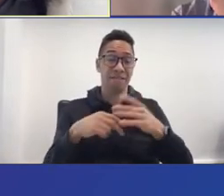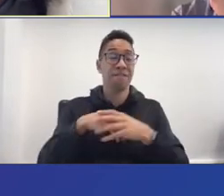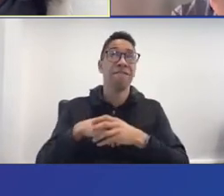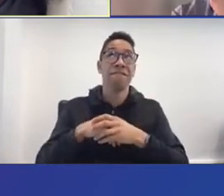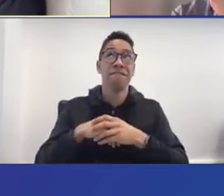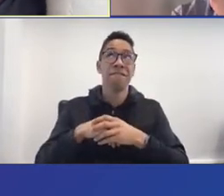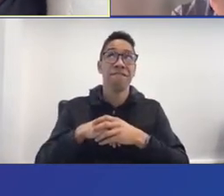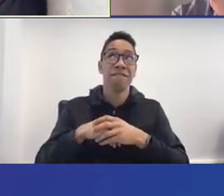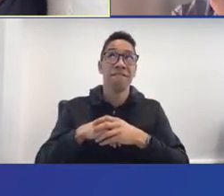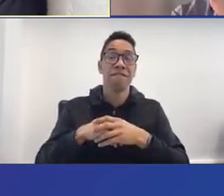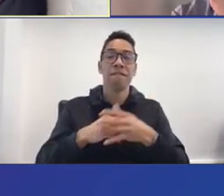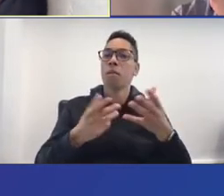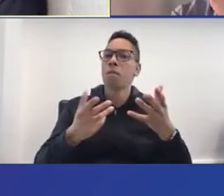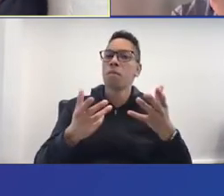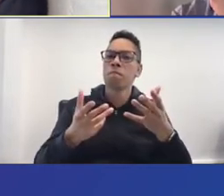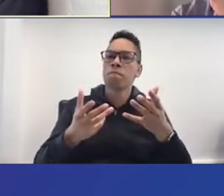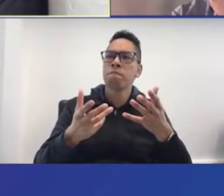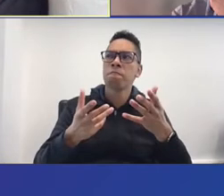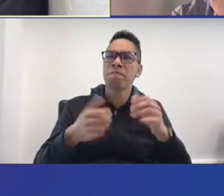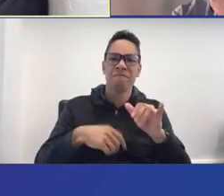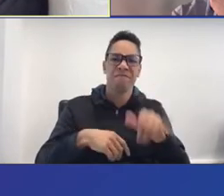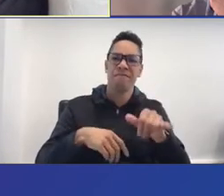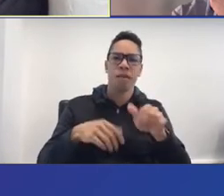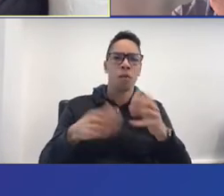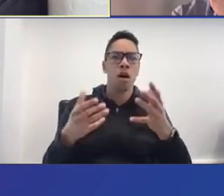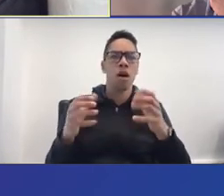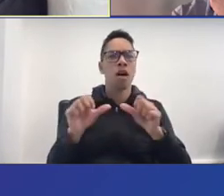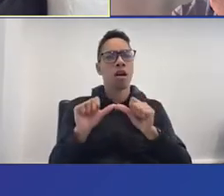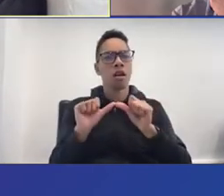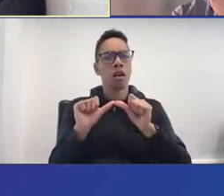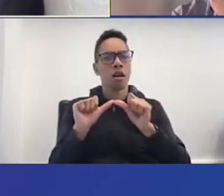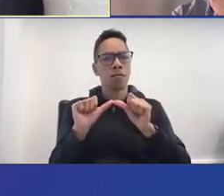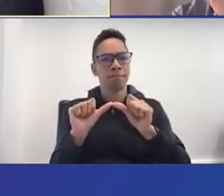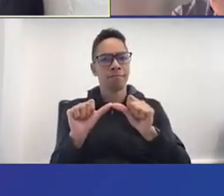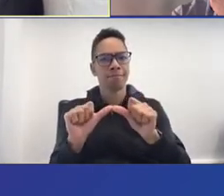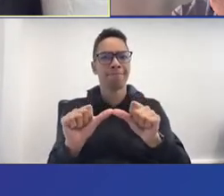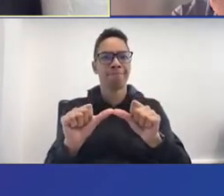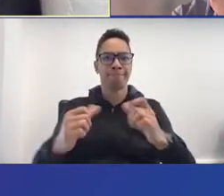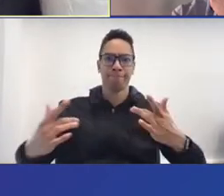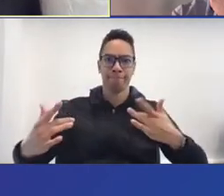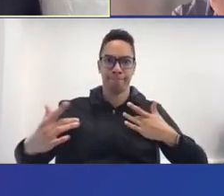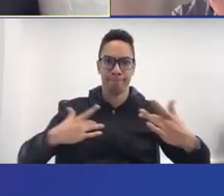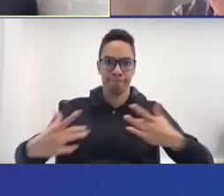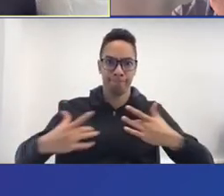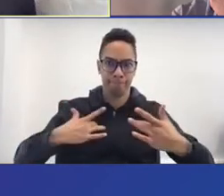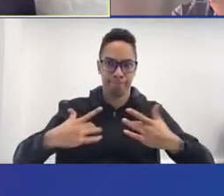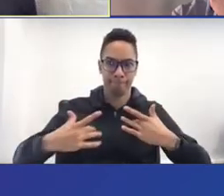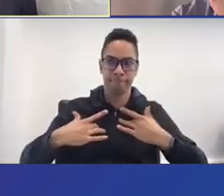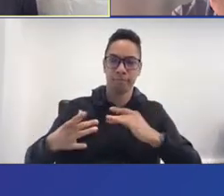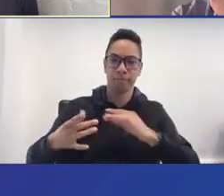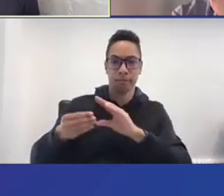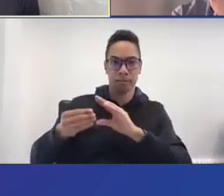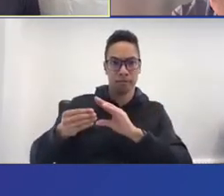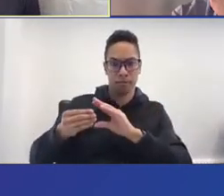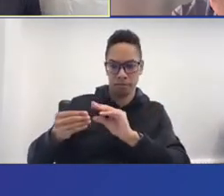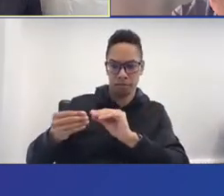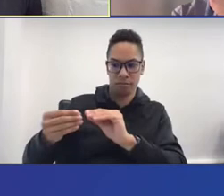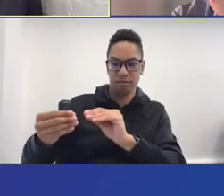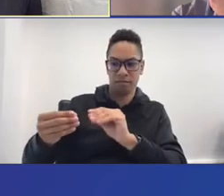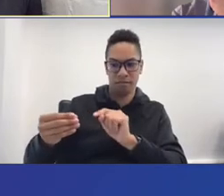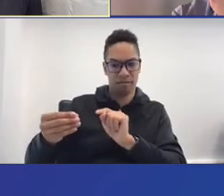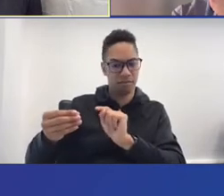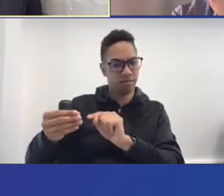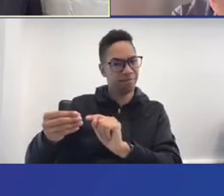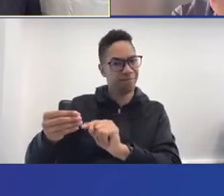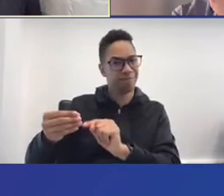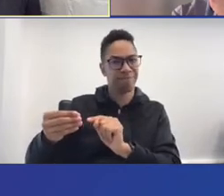a consistent worrying at the fact that narratives themselves are